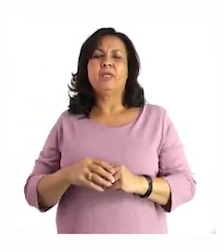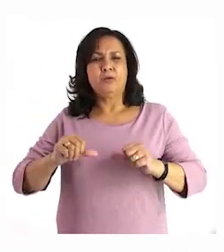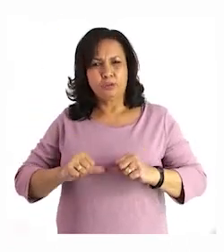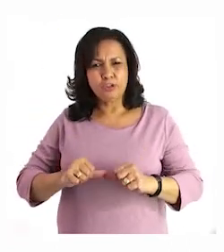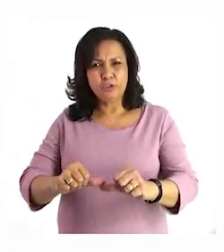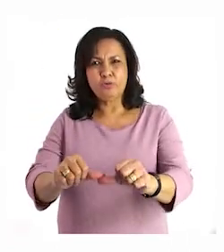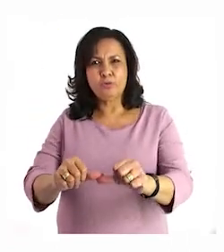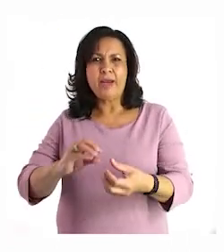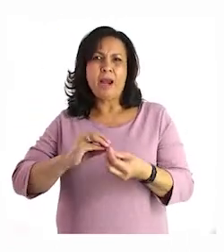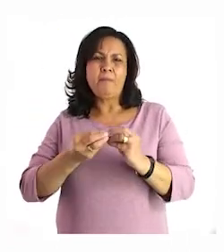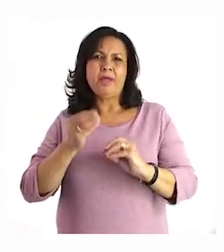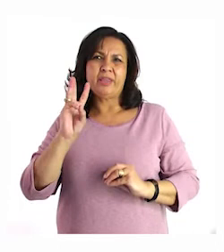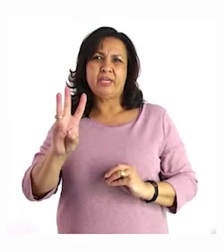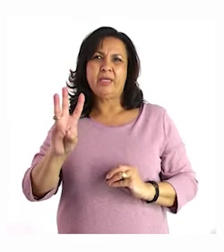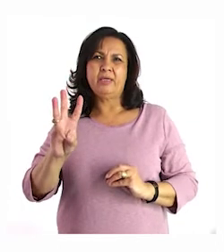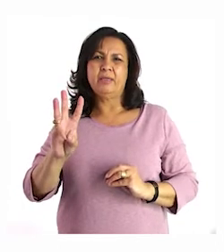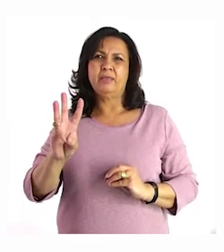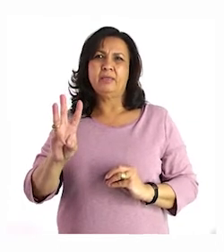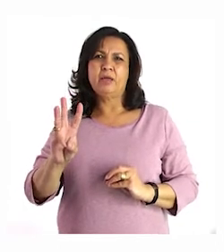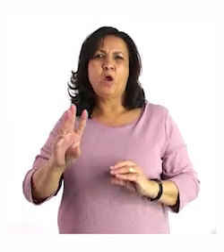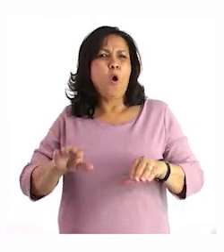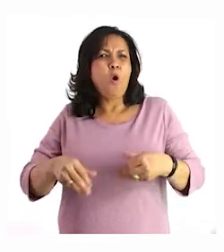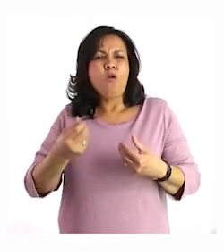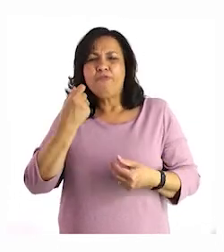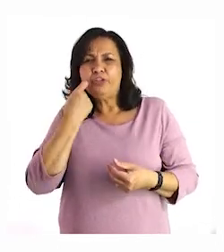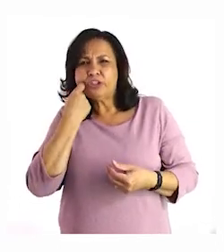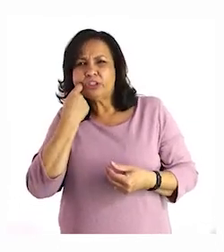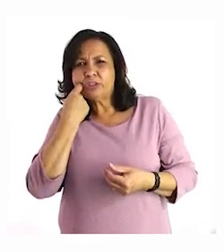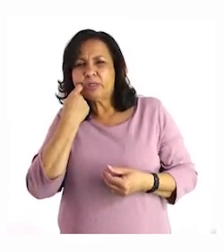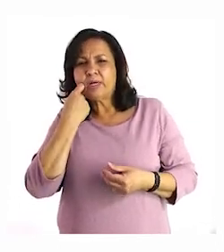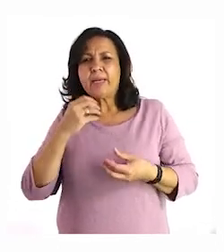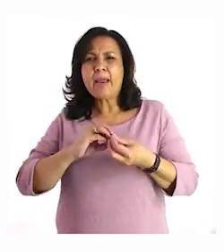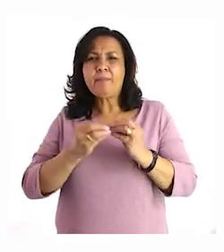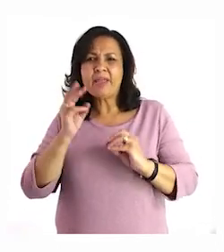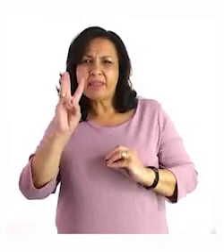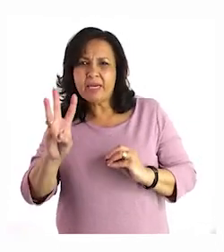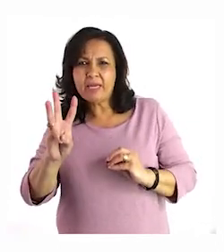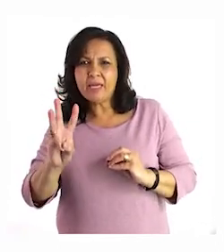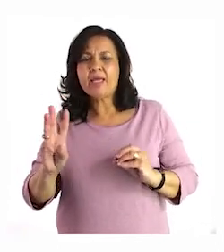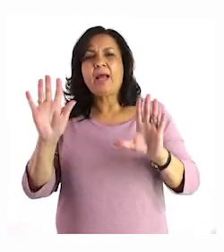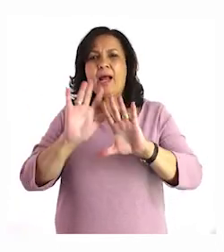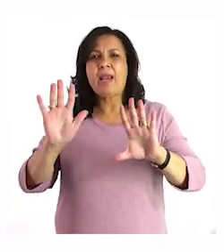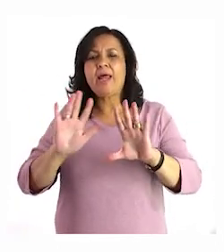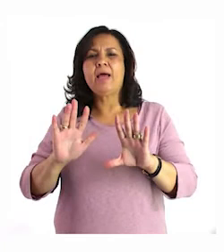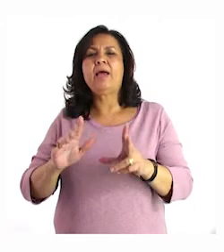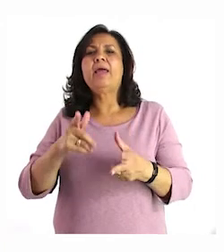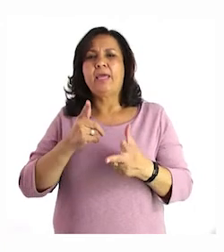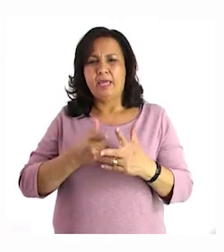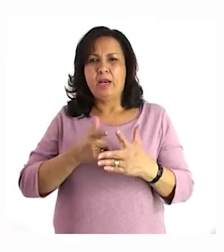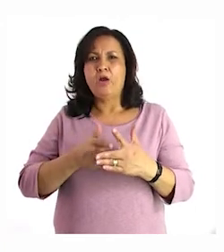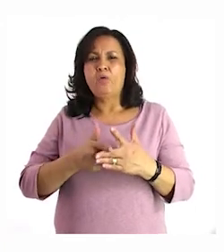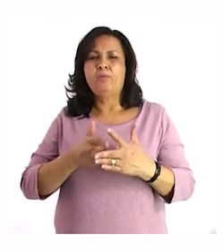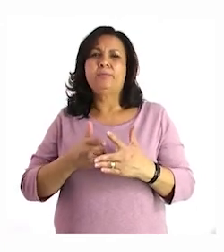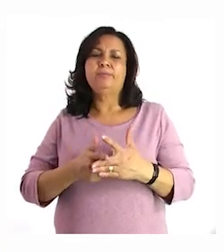3. Find all the fishes with number 3 and make them a lovely yellow color. Let's remember